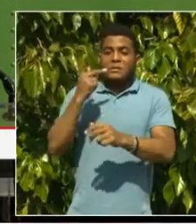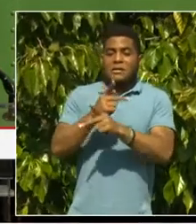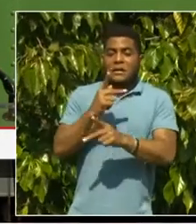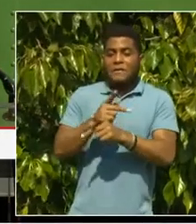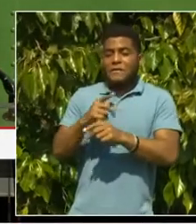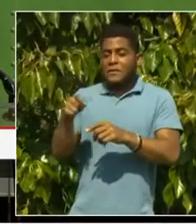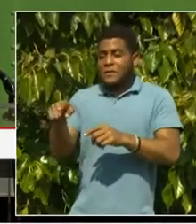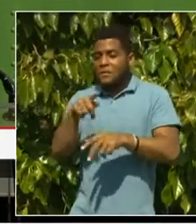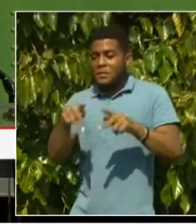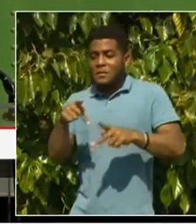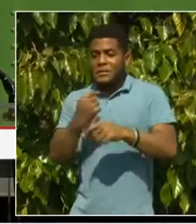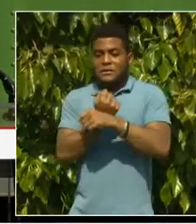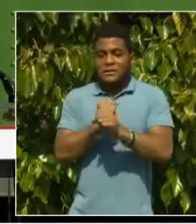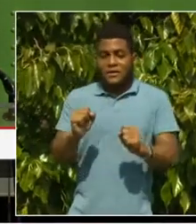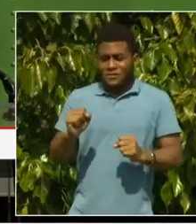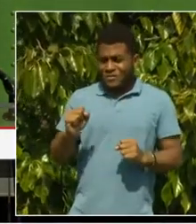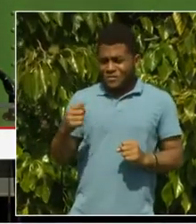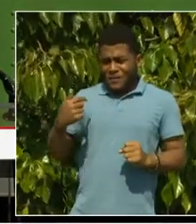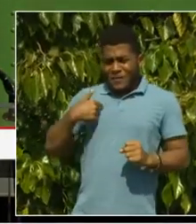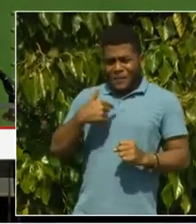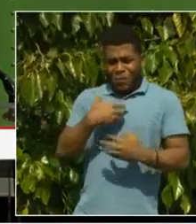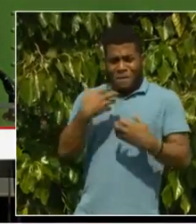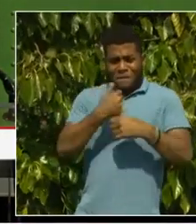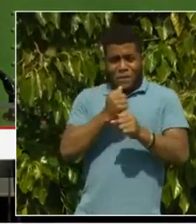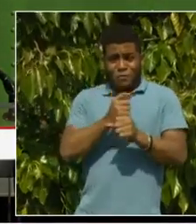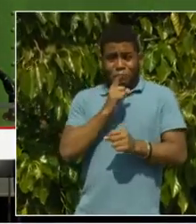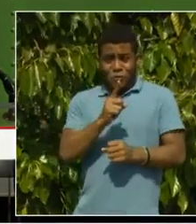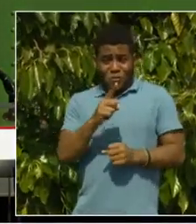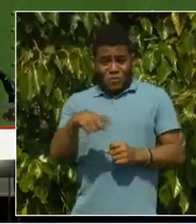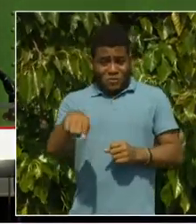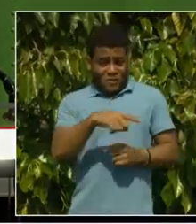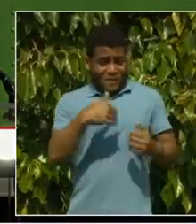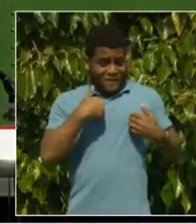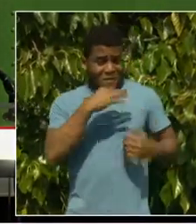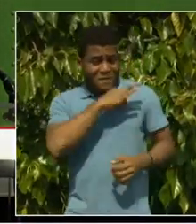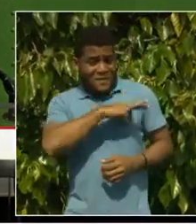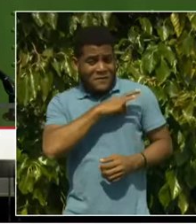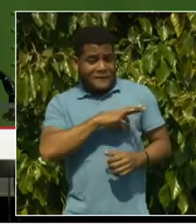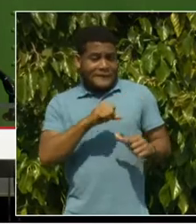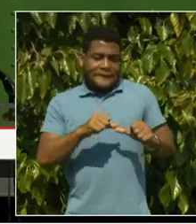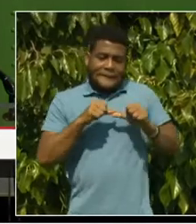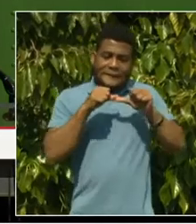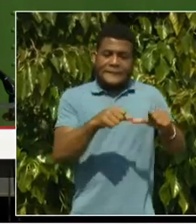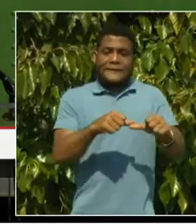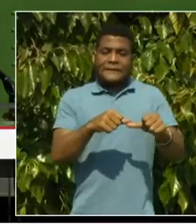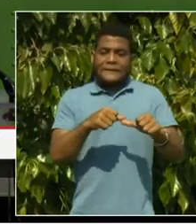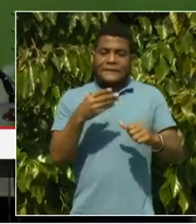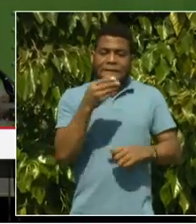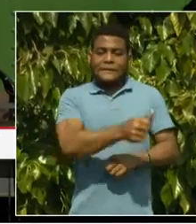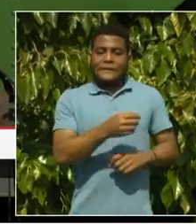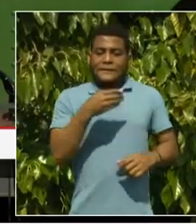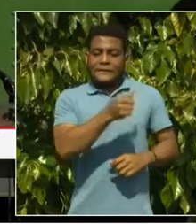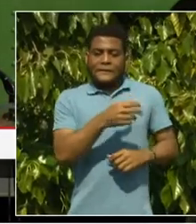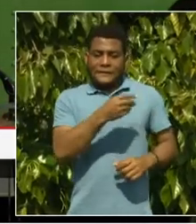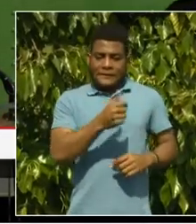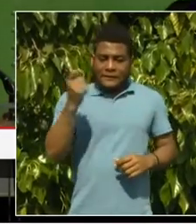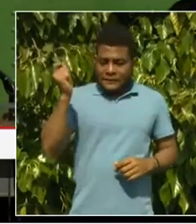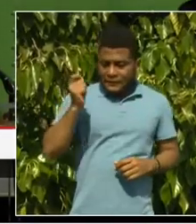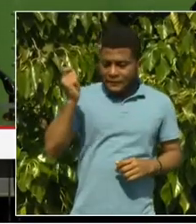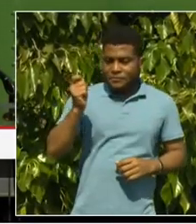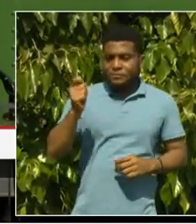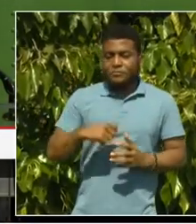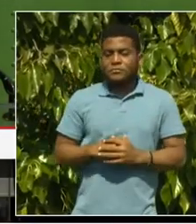who were receiving services kept receiving those services. Our participation in the WIC program increased by